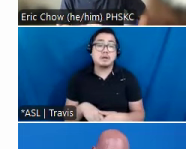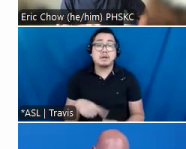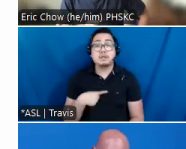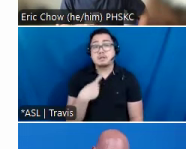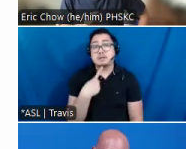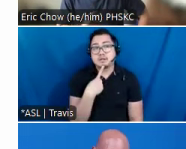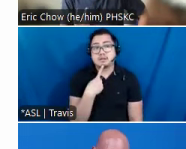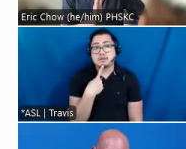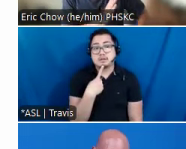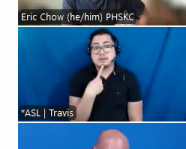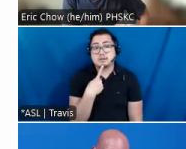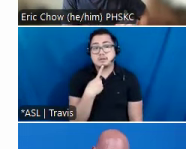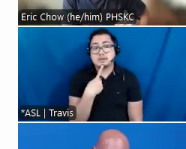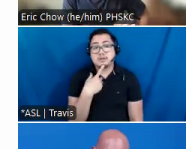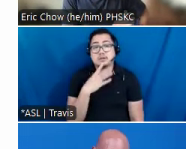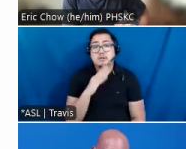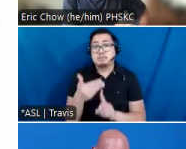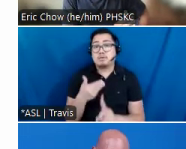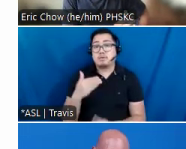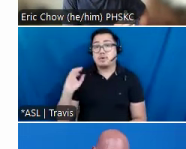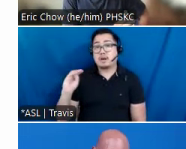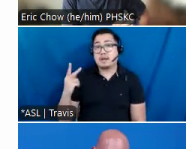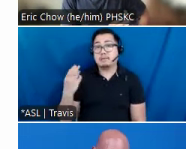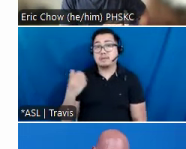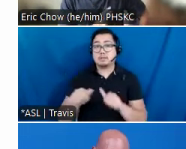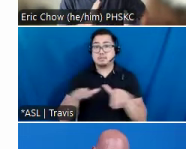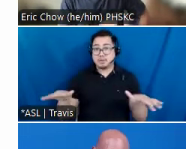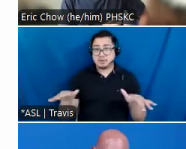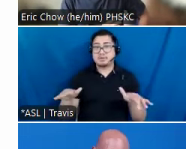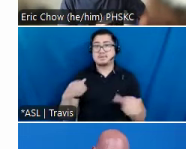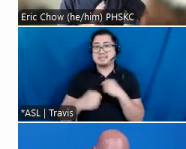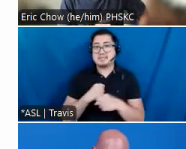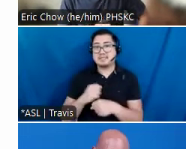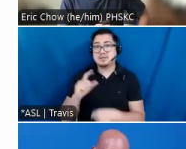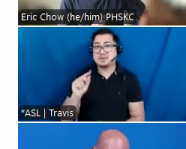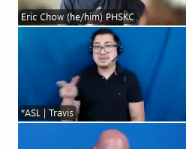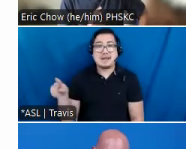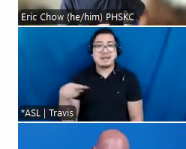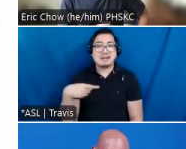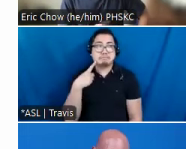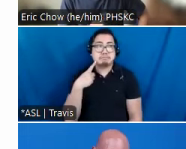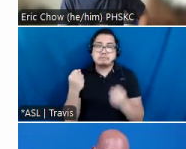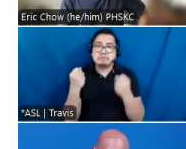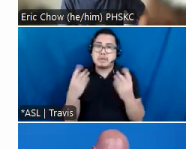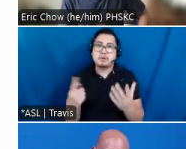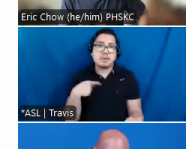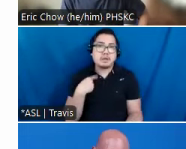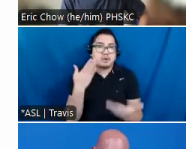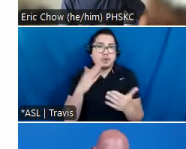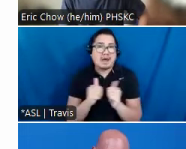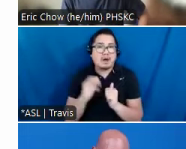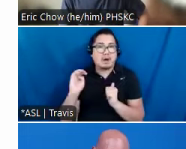that before the Mpox outbreak in 2022, I think there was a lot of things that we didn't know about how Mpox was